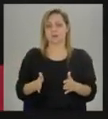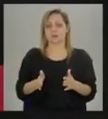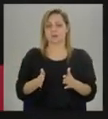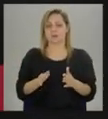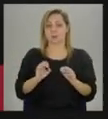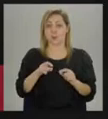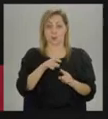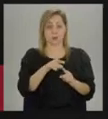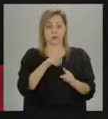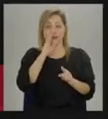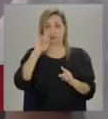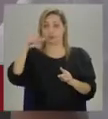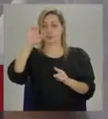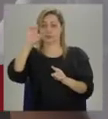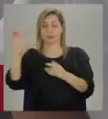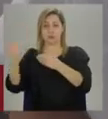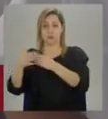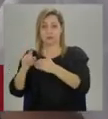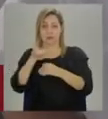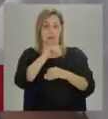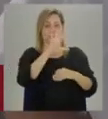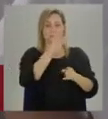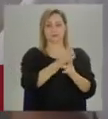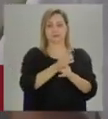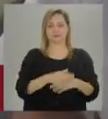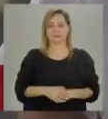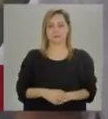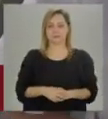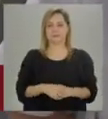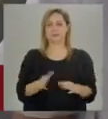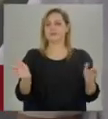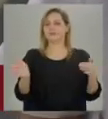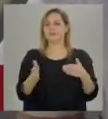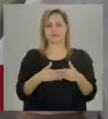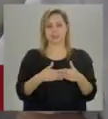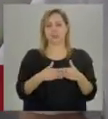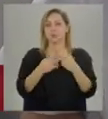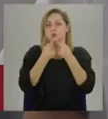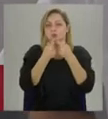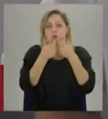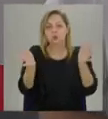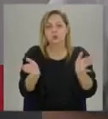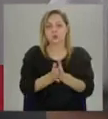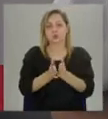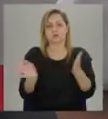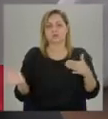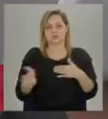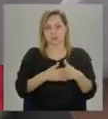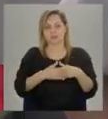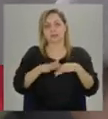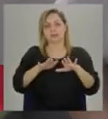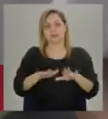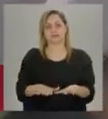this. What I would suggest is just shut down to stop all the outbreak and